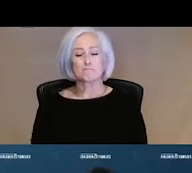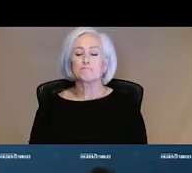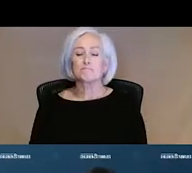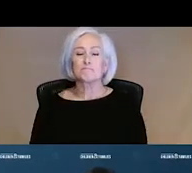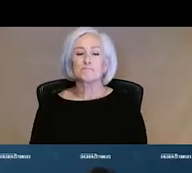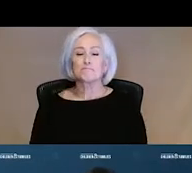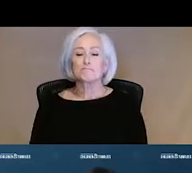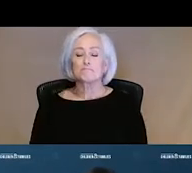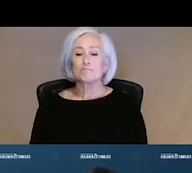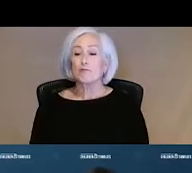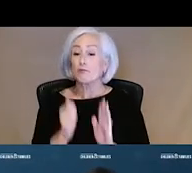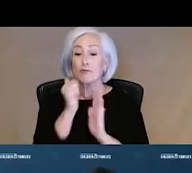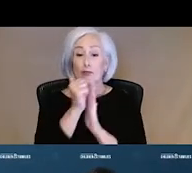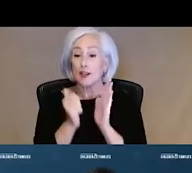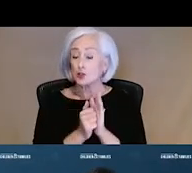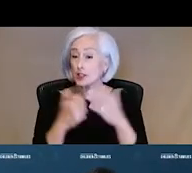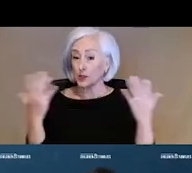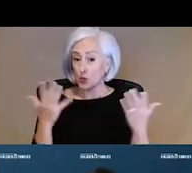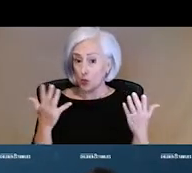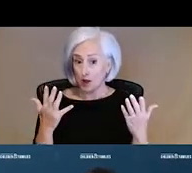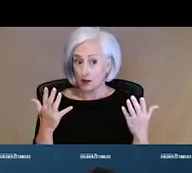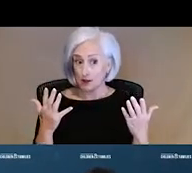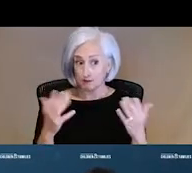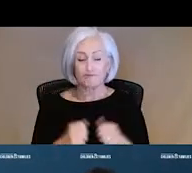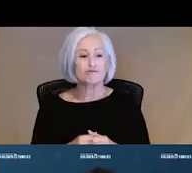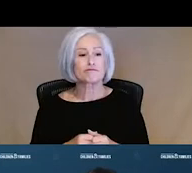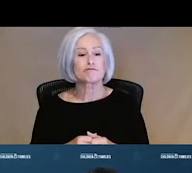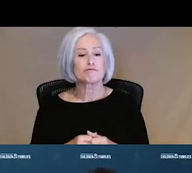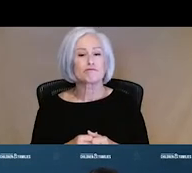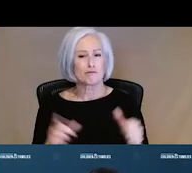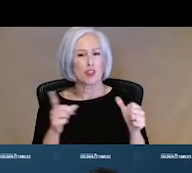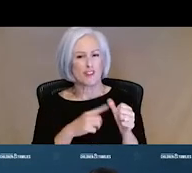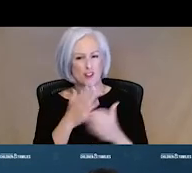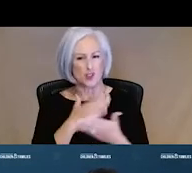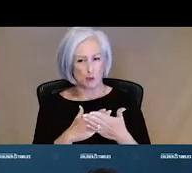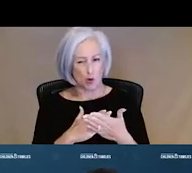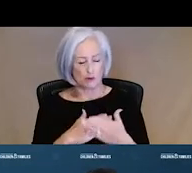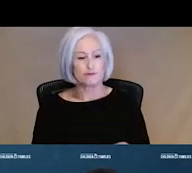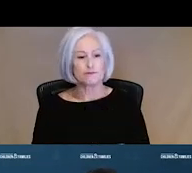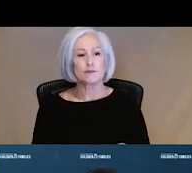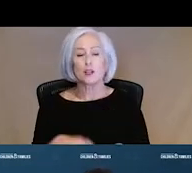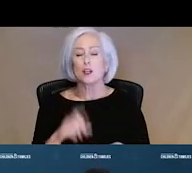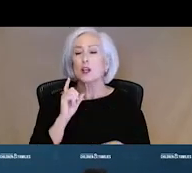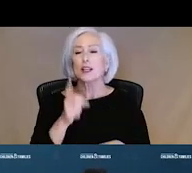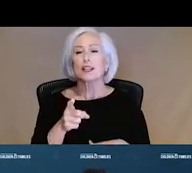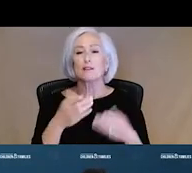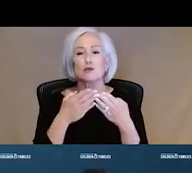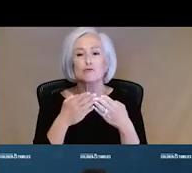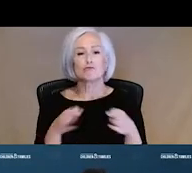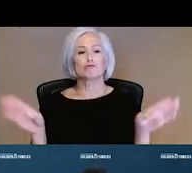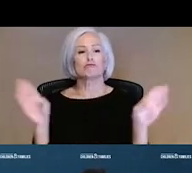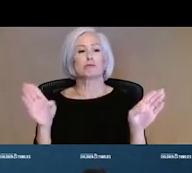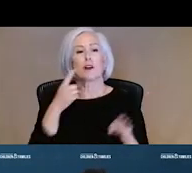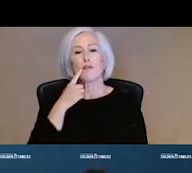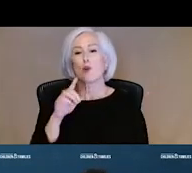So our agenda for today, this is our first module that we're offering. We will begin by providing an overview of the